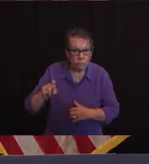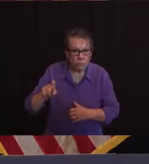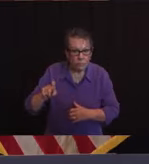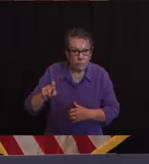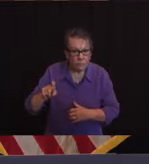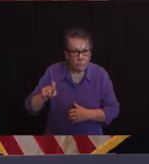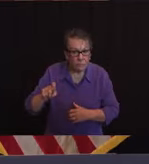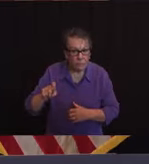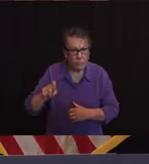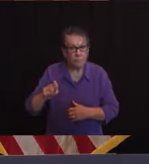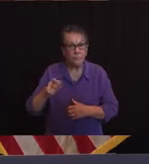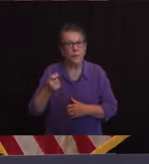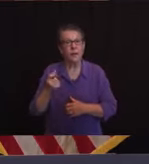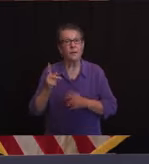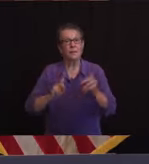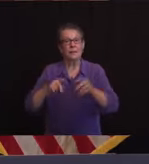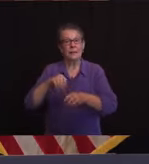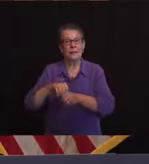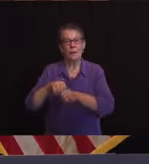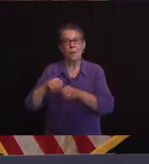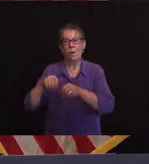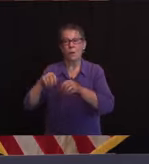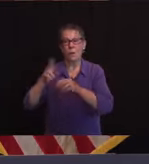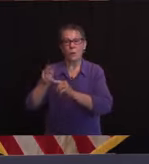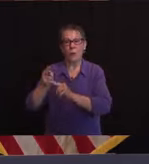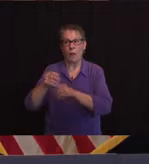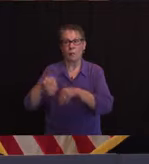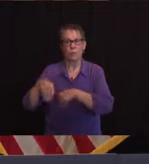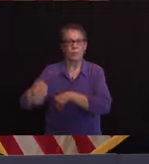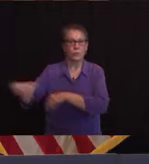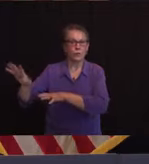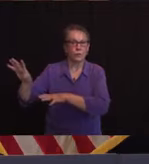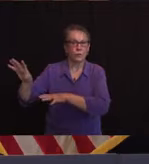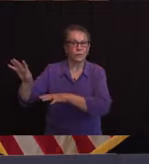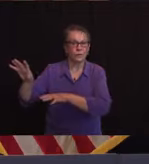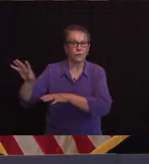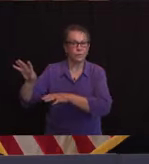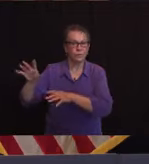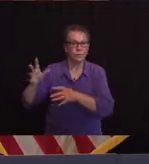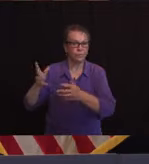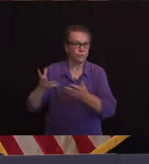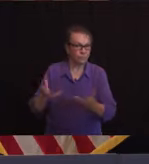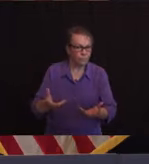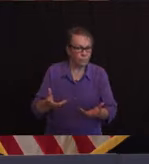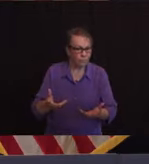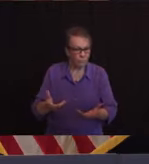a different hotel over in Wall Township. As far as the 100th anniversary, yes,